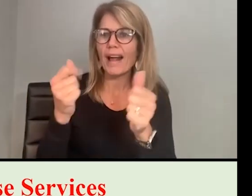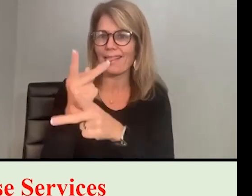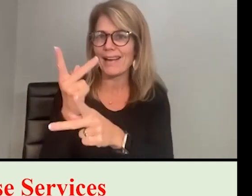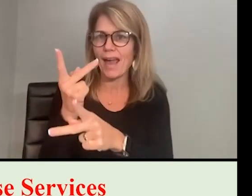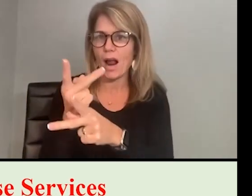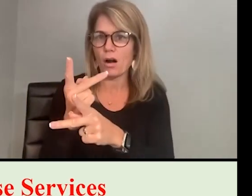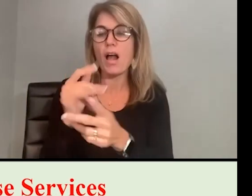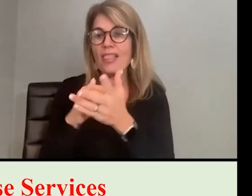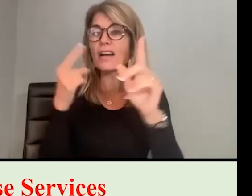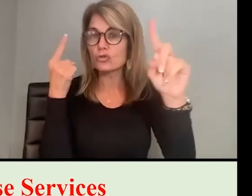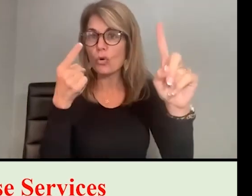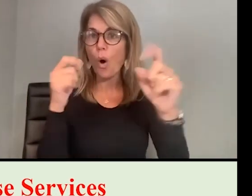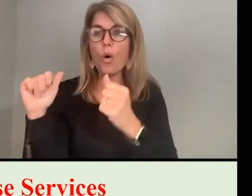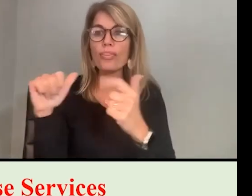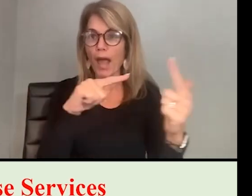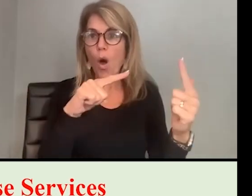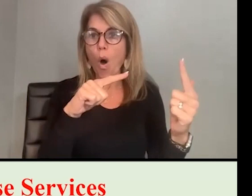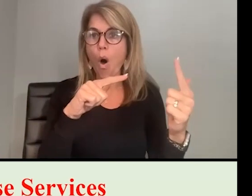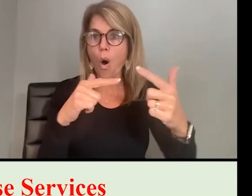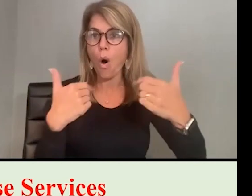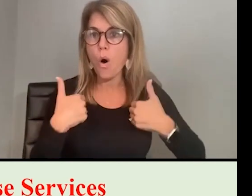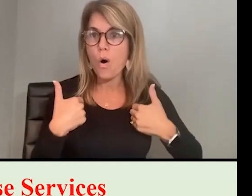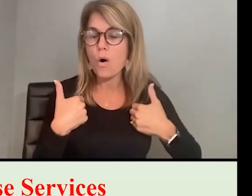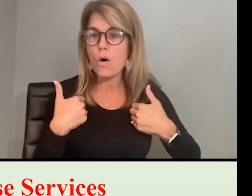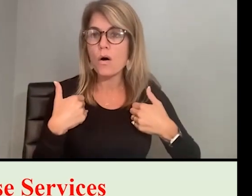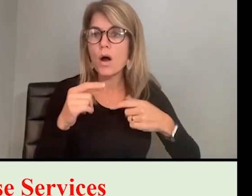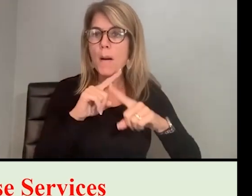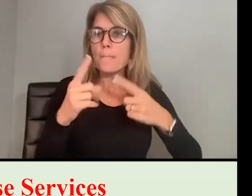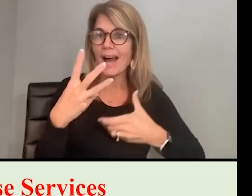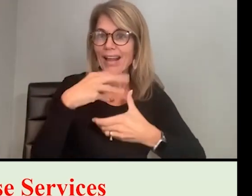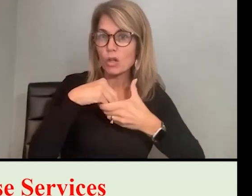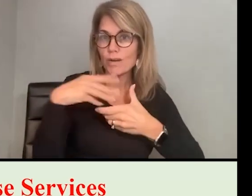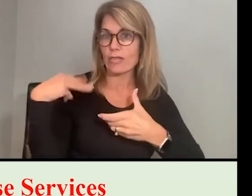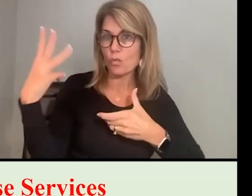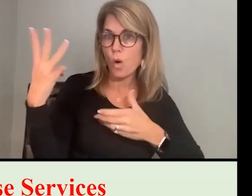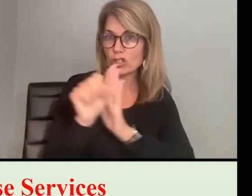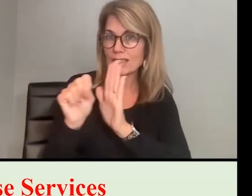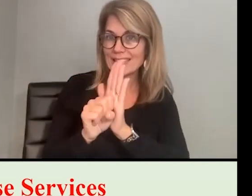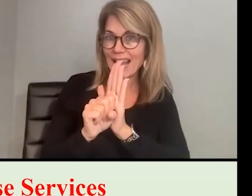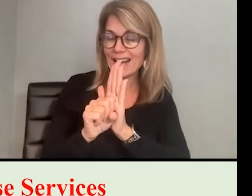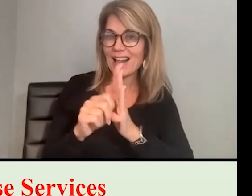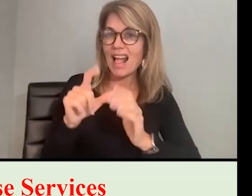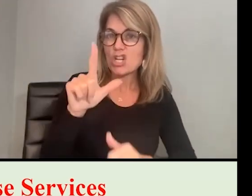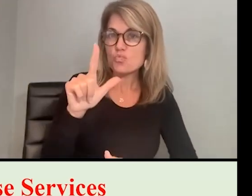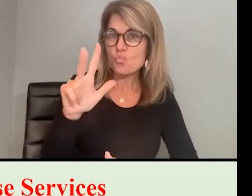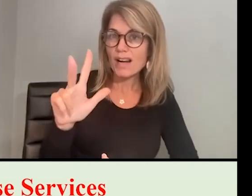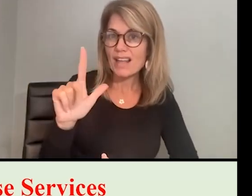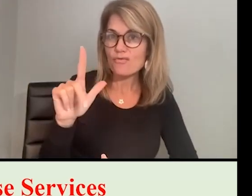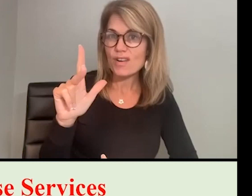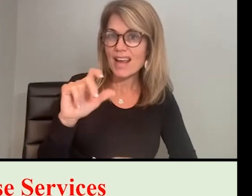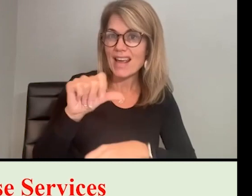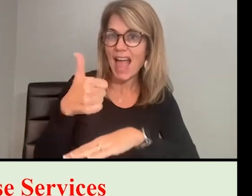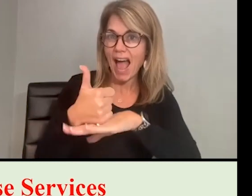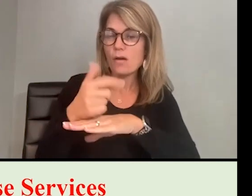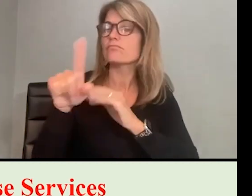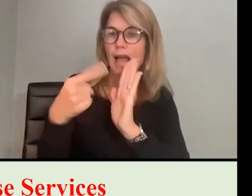that all of them are possessing, but it included in the Washington example, a 23-hour stabilization unit, and where you're